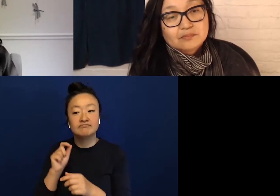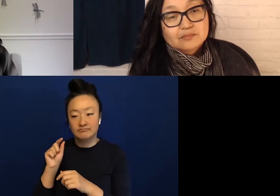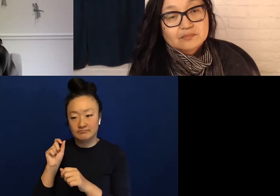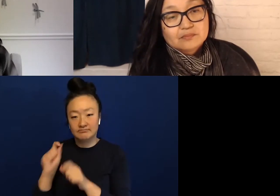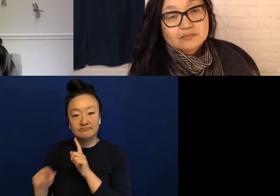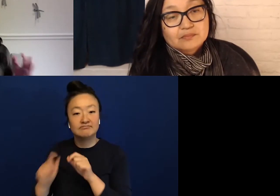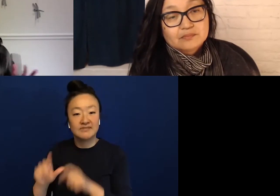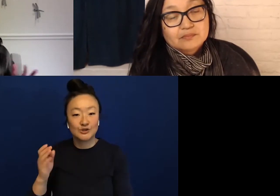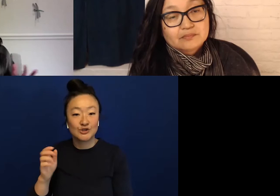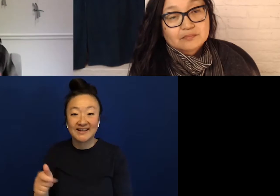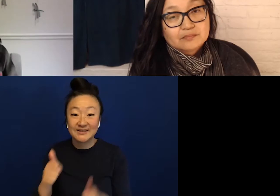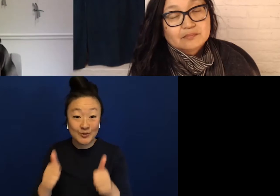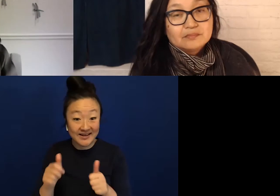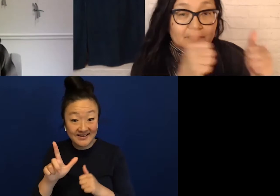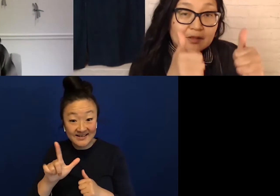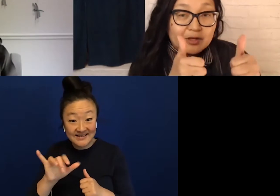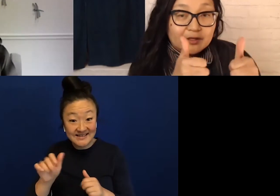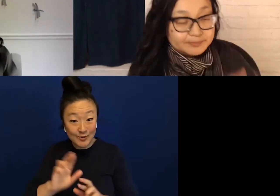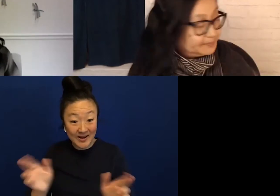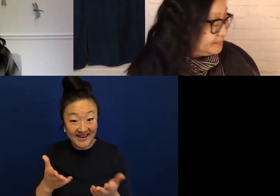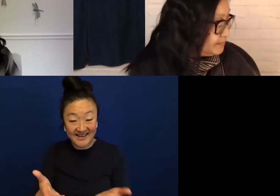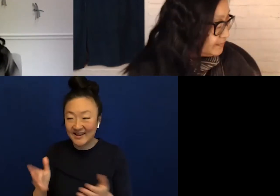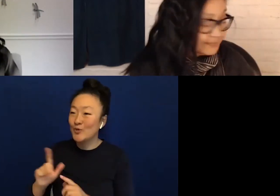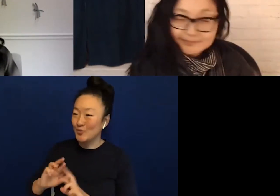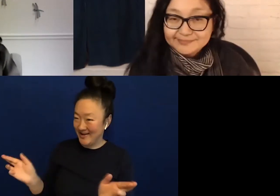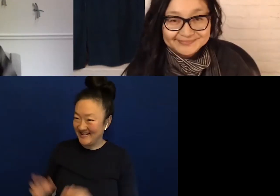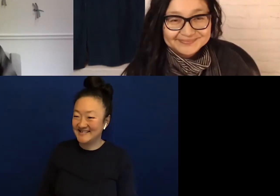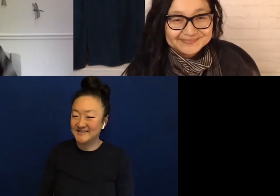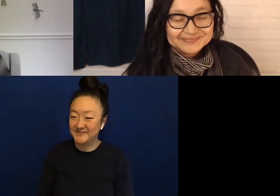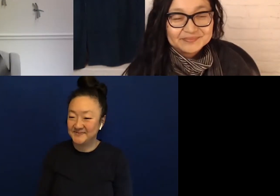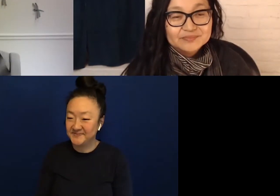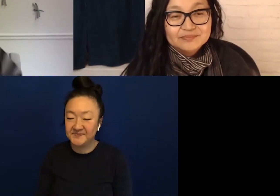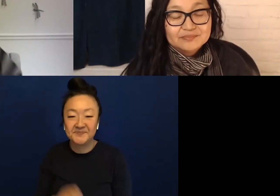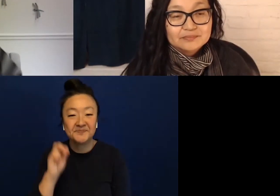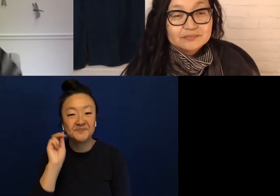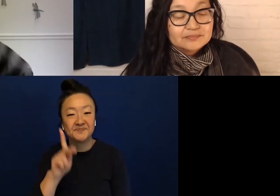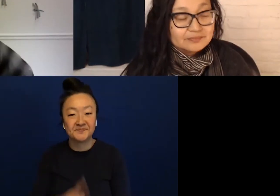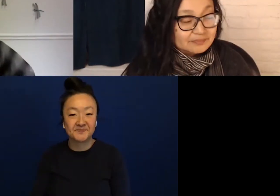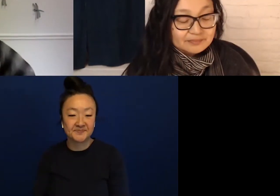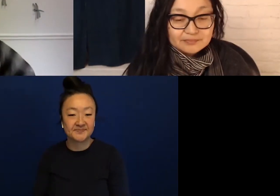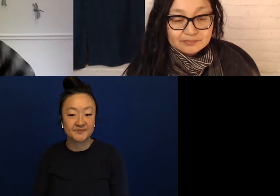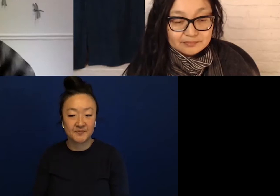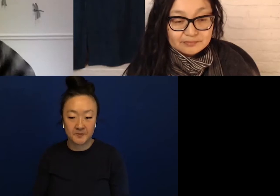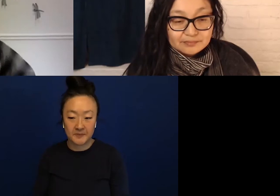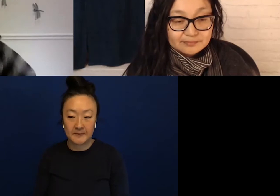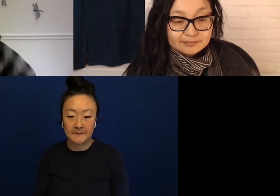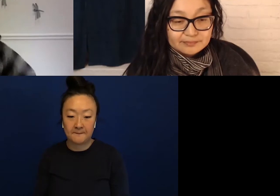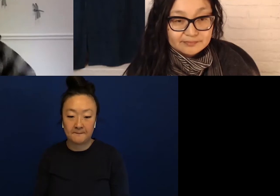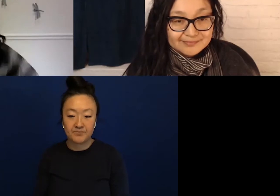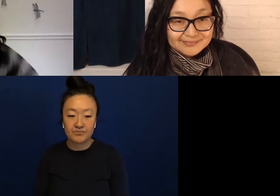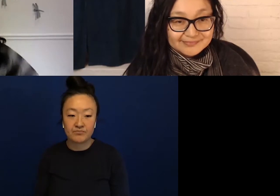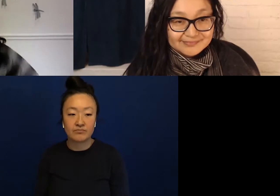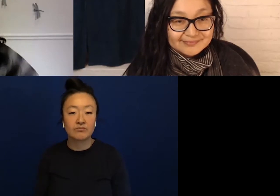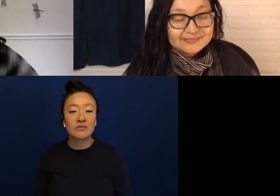Okay, great. Lisa, are we ready? I'm ready. Okay. All right. Just a